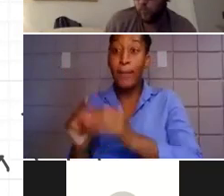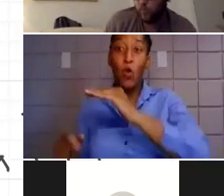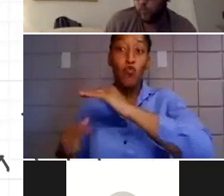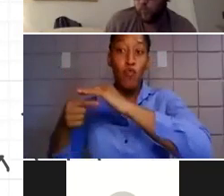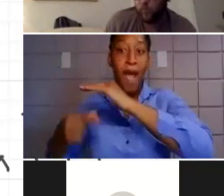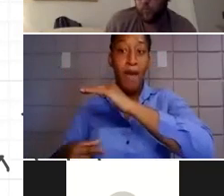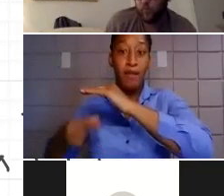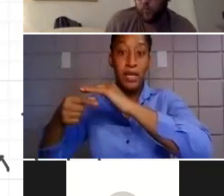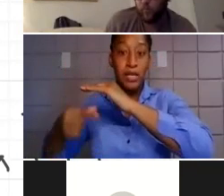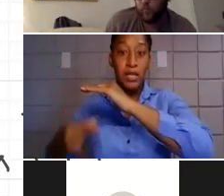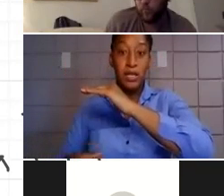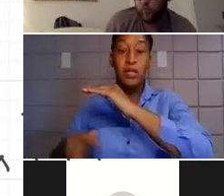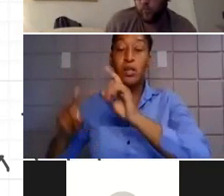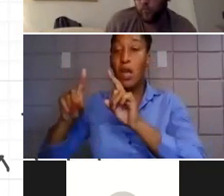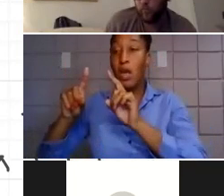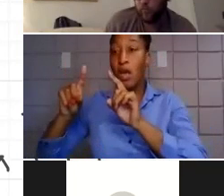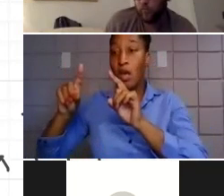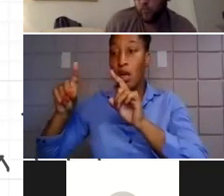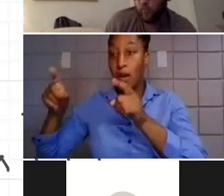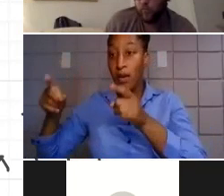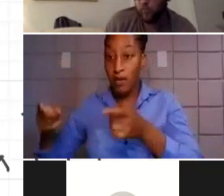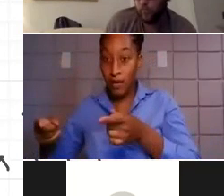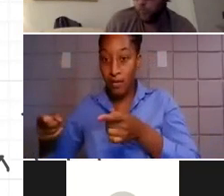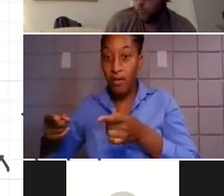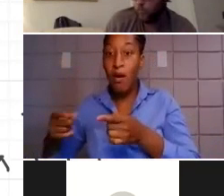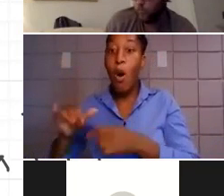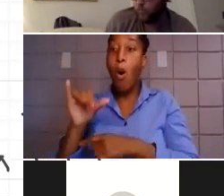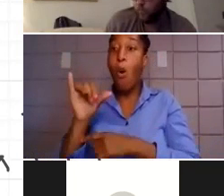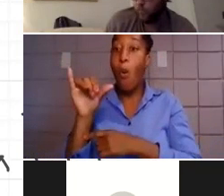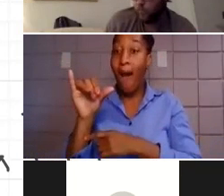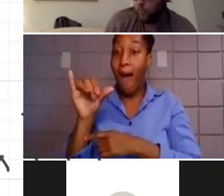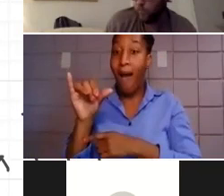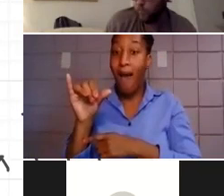minus Y initial. So now,